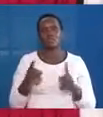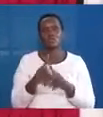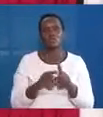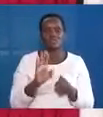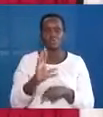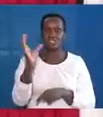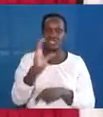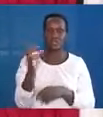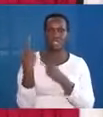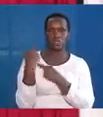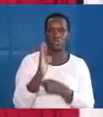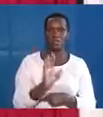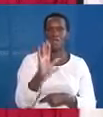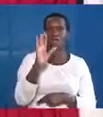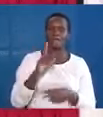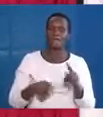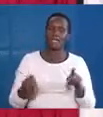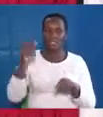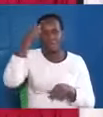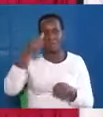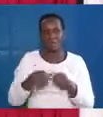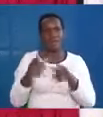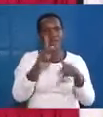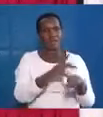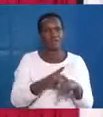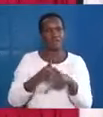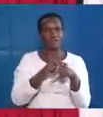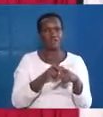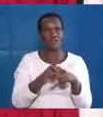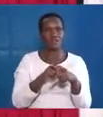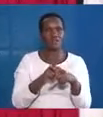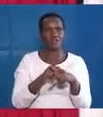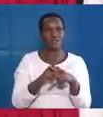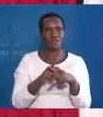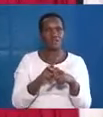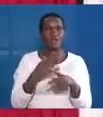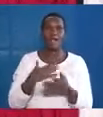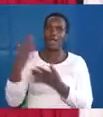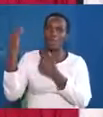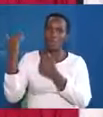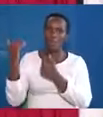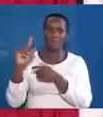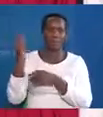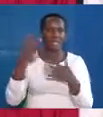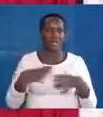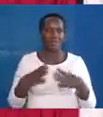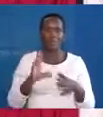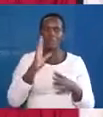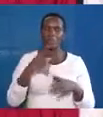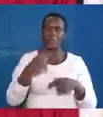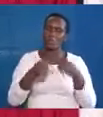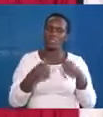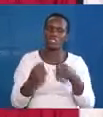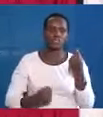precautions. It is indeed my hope that Kenyans will overwhelmingly support this amendment bill